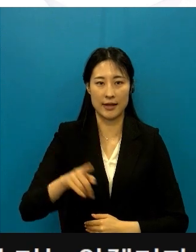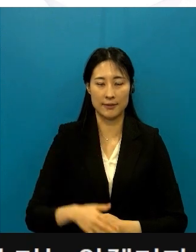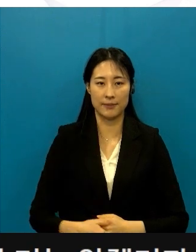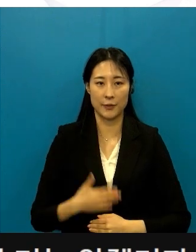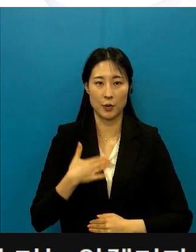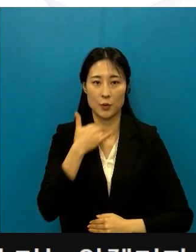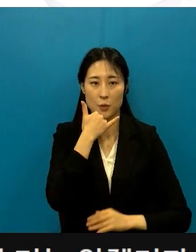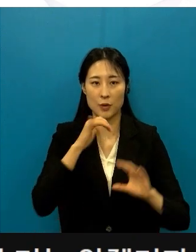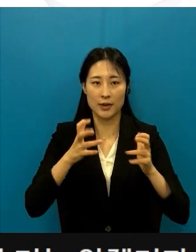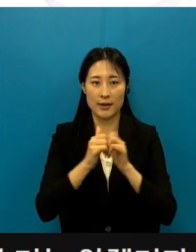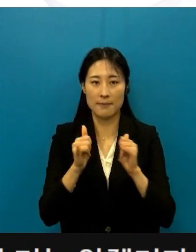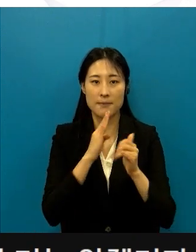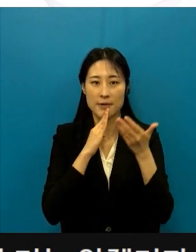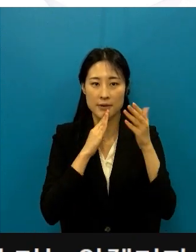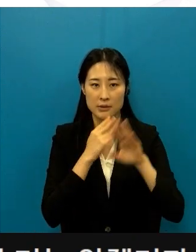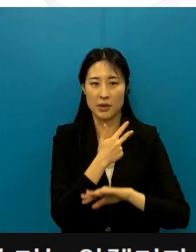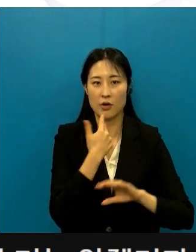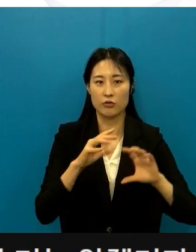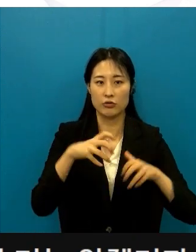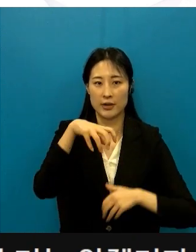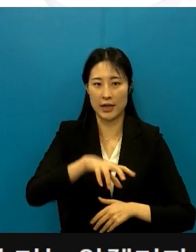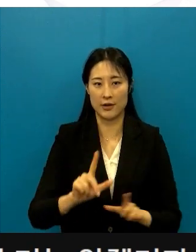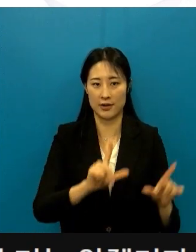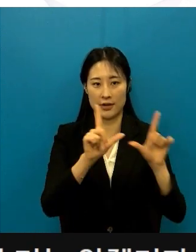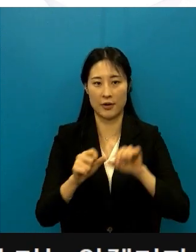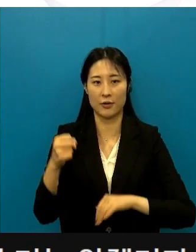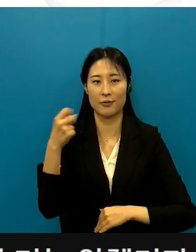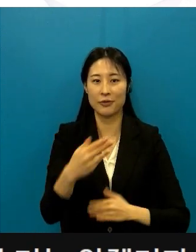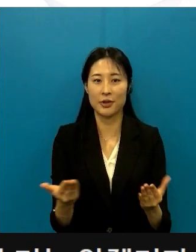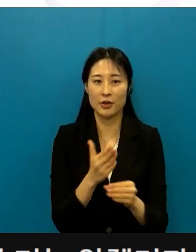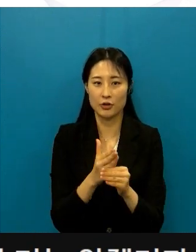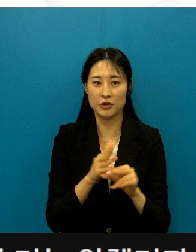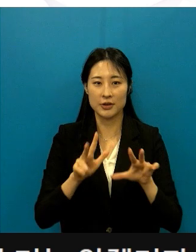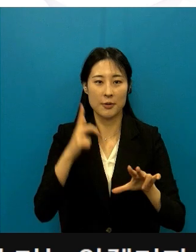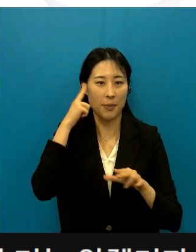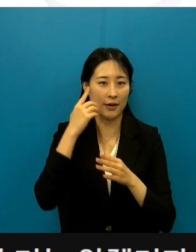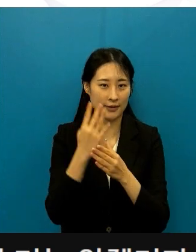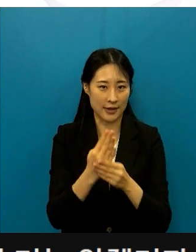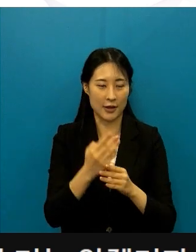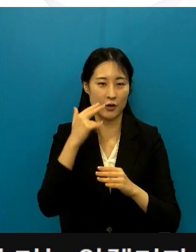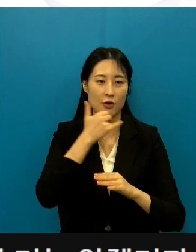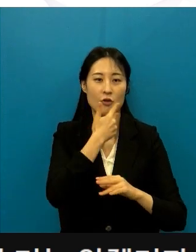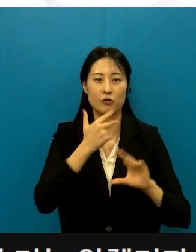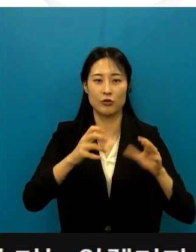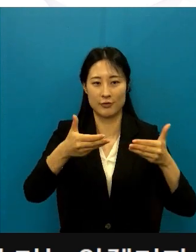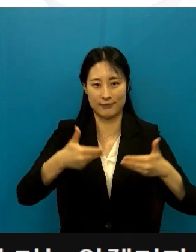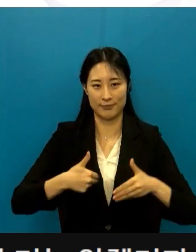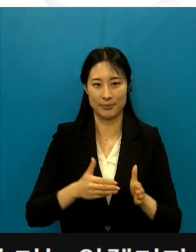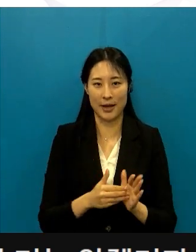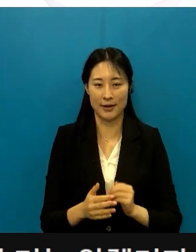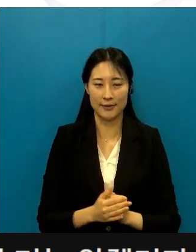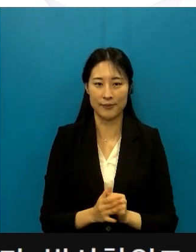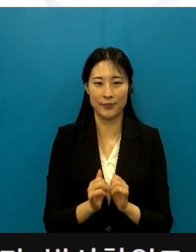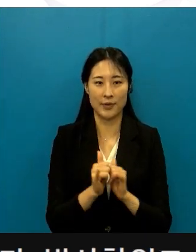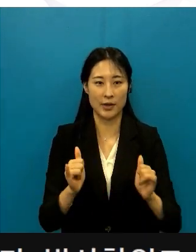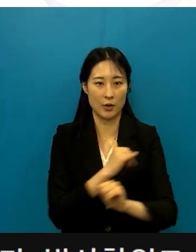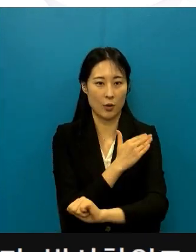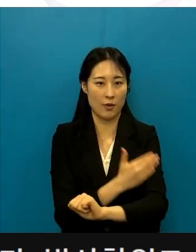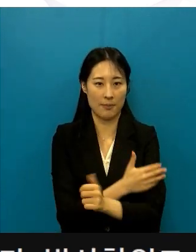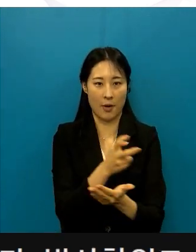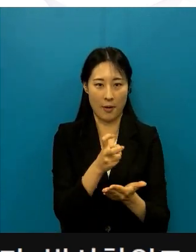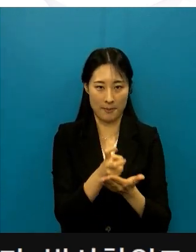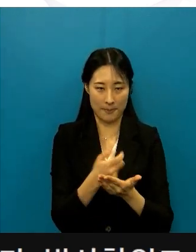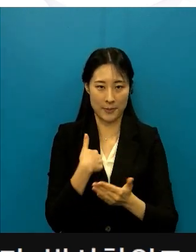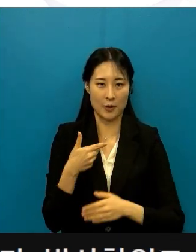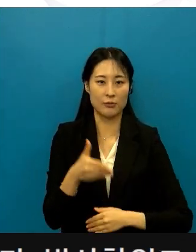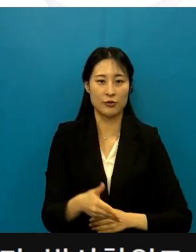I did my LLM and my PhD in human rights law. While I teach criminal law and constitutional law,